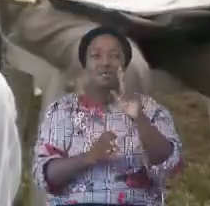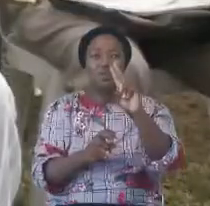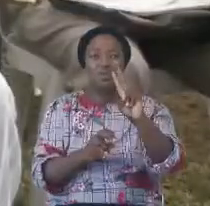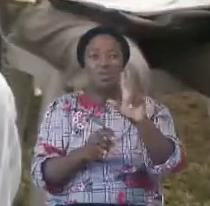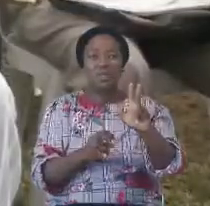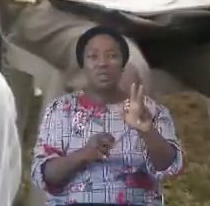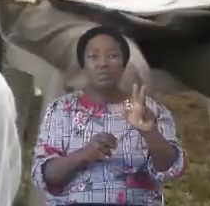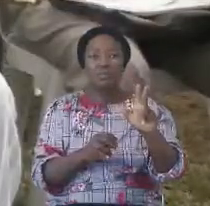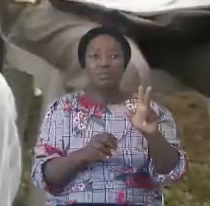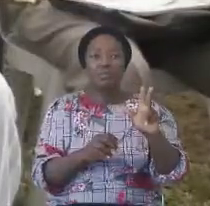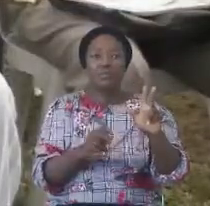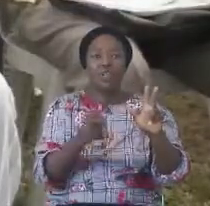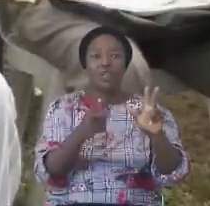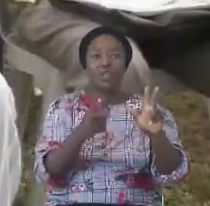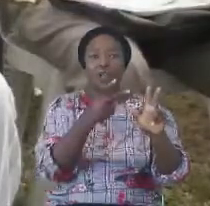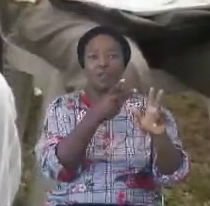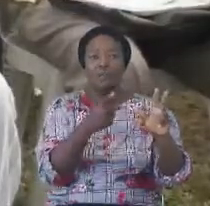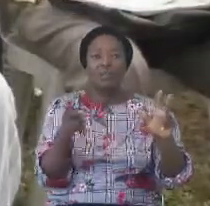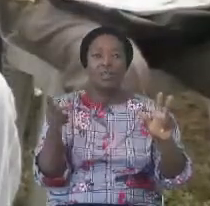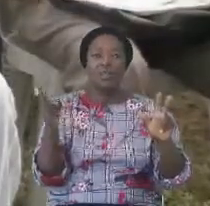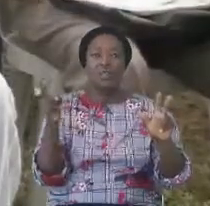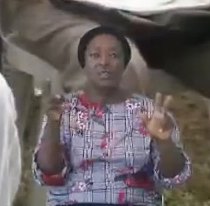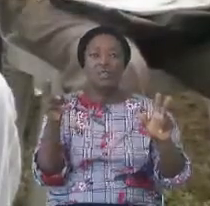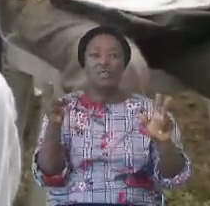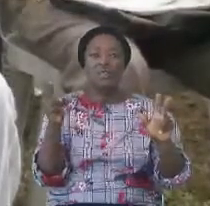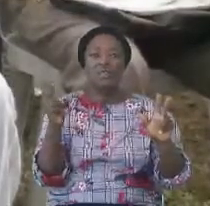Amen. Luke chapter